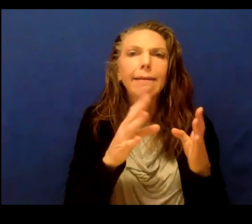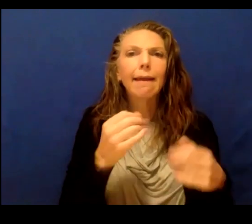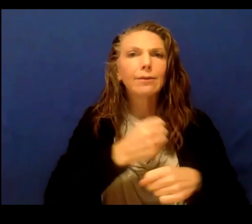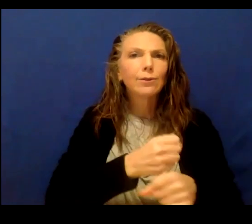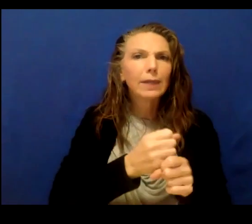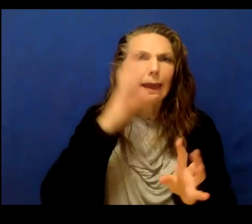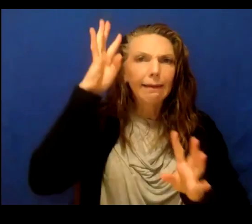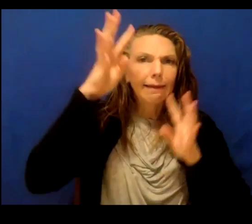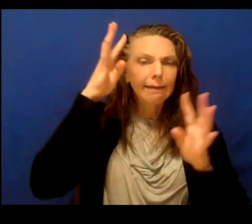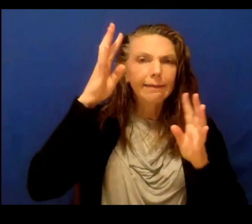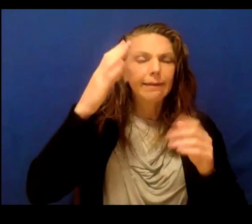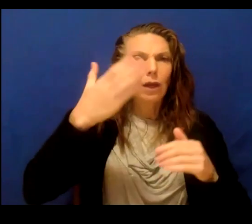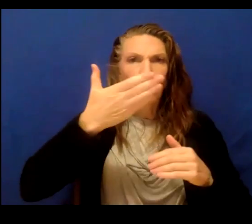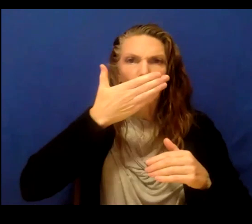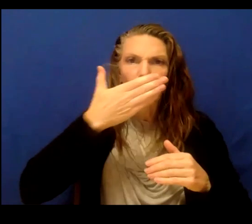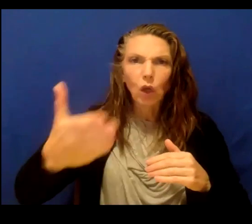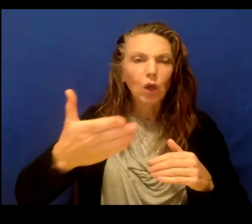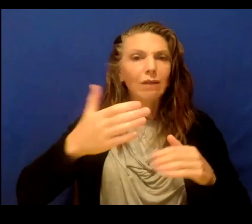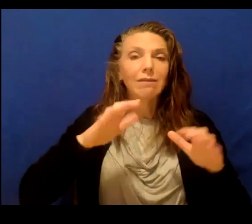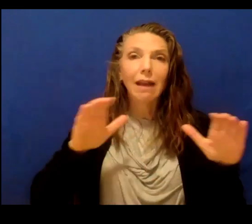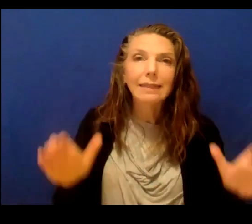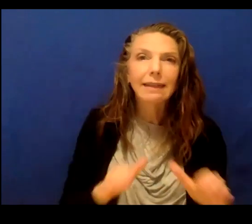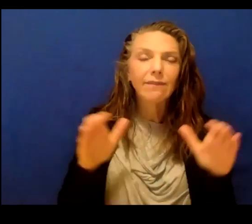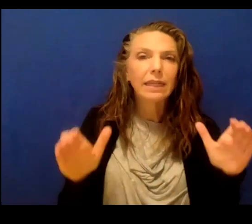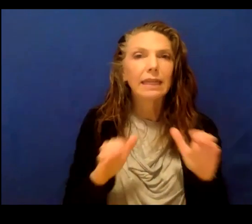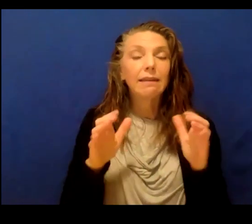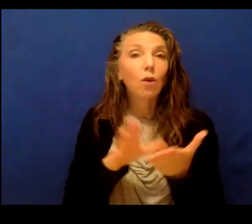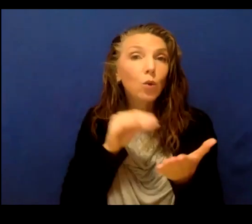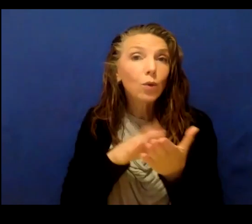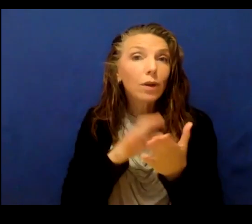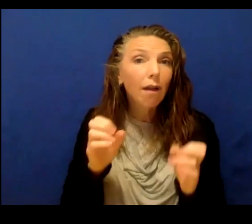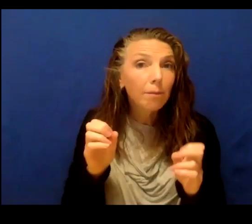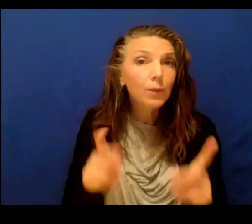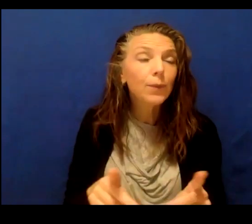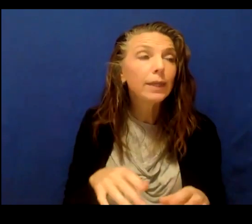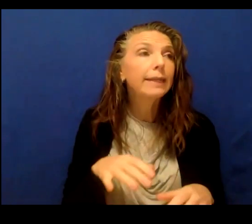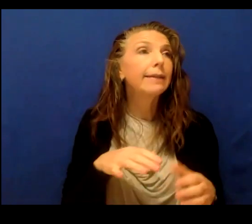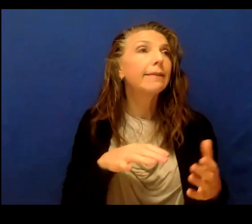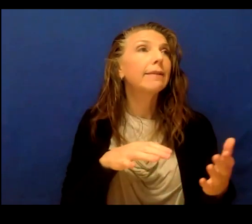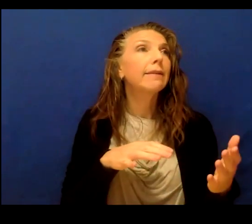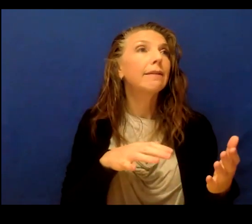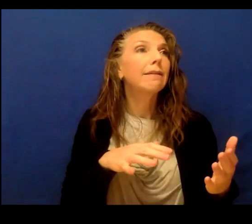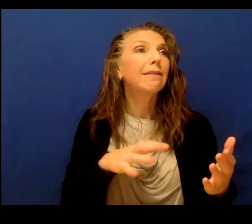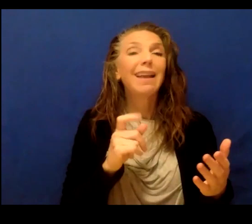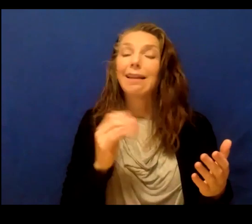create meaningful activities and learning opportunities and belonging with one